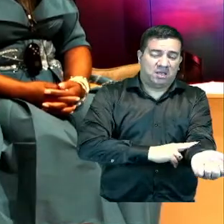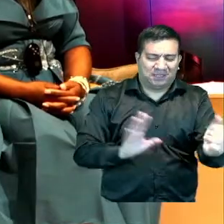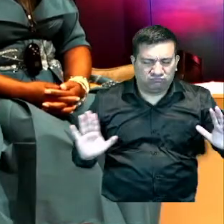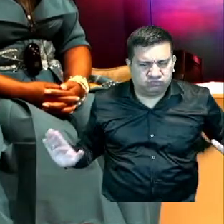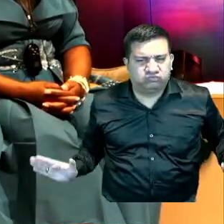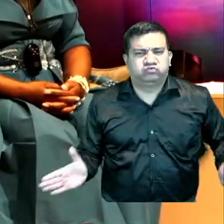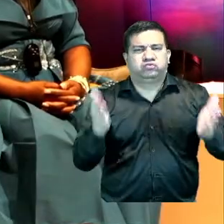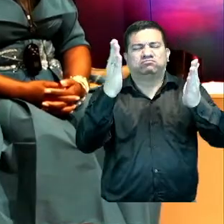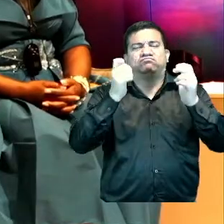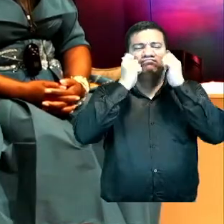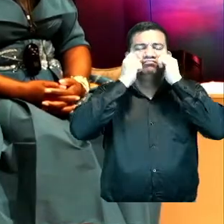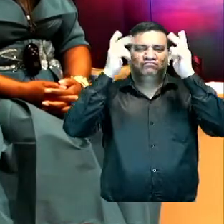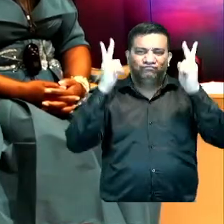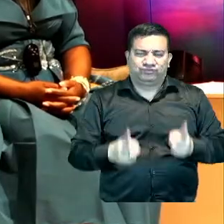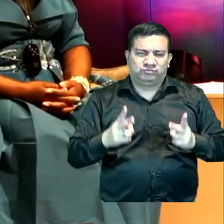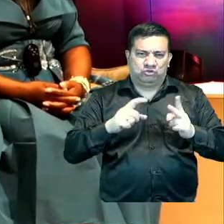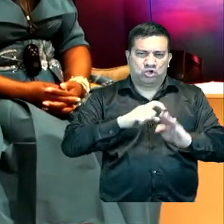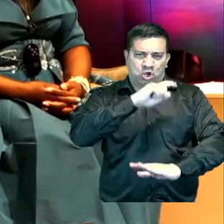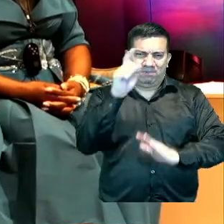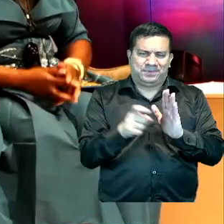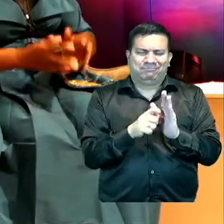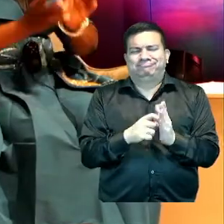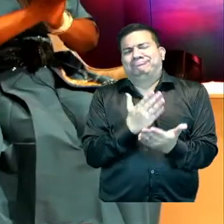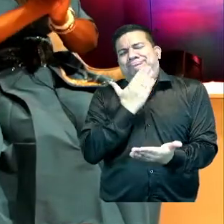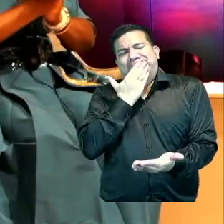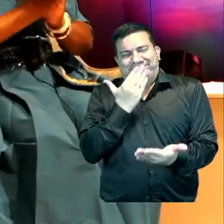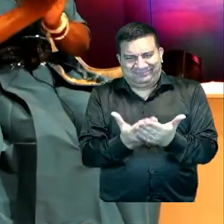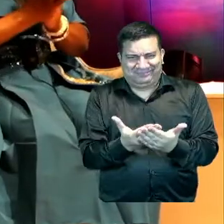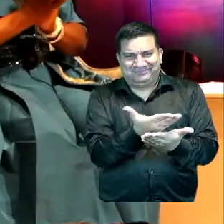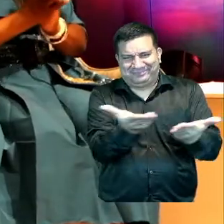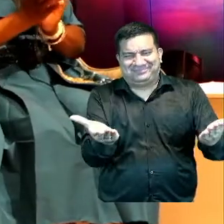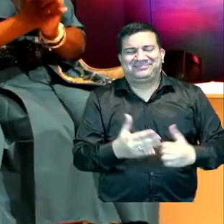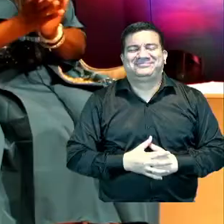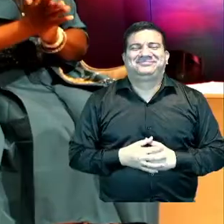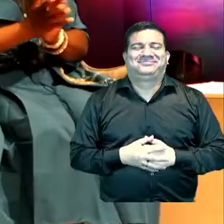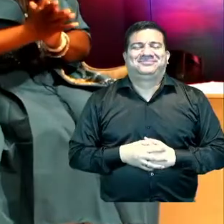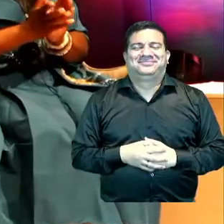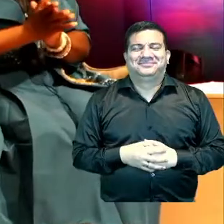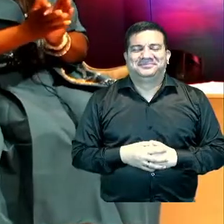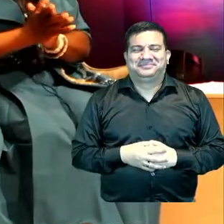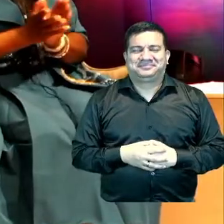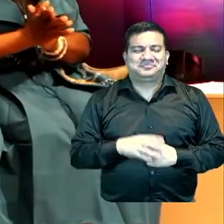our race and for the entire humanity. Thank you very much.